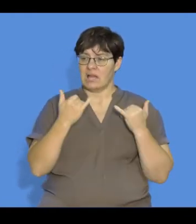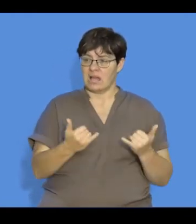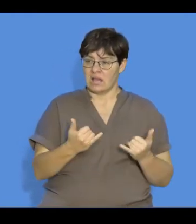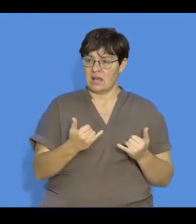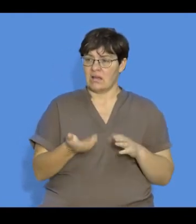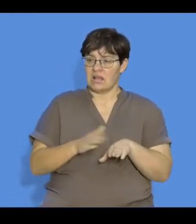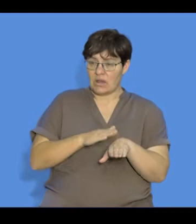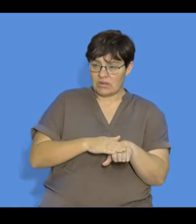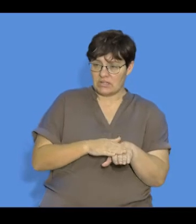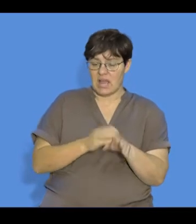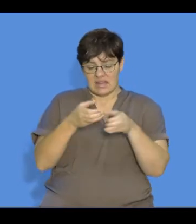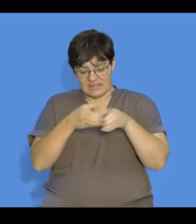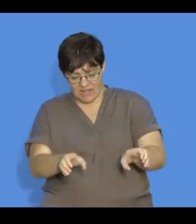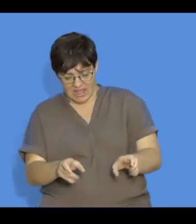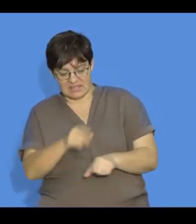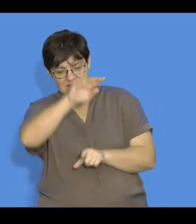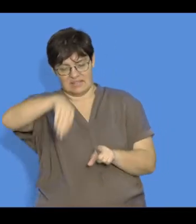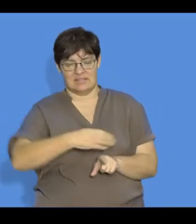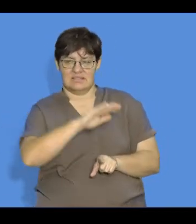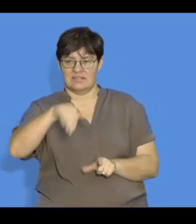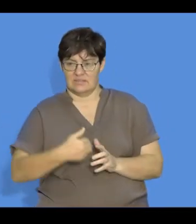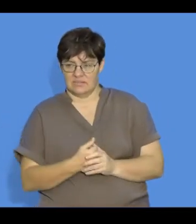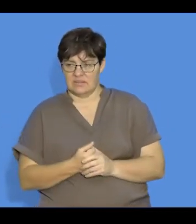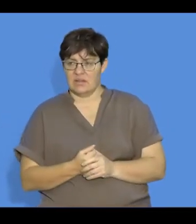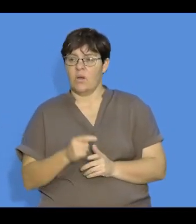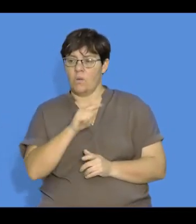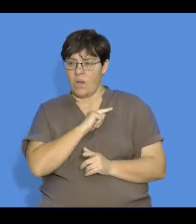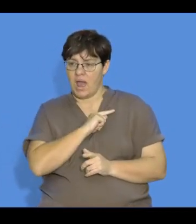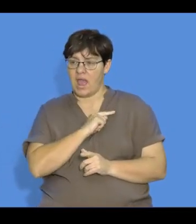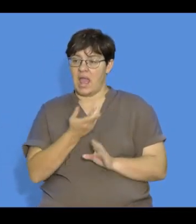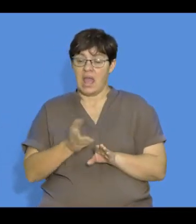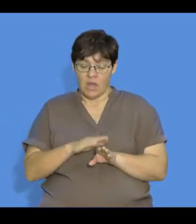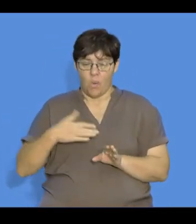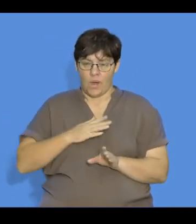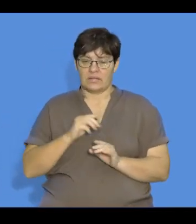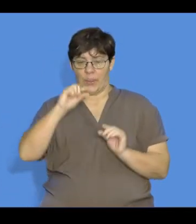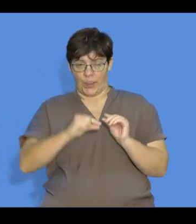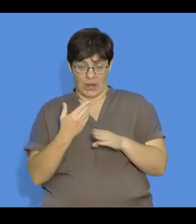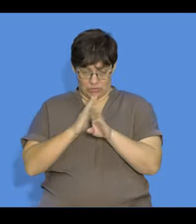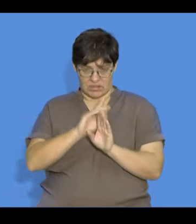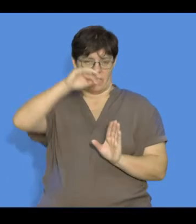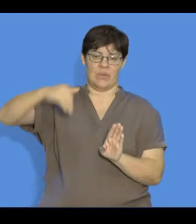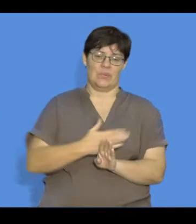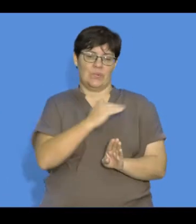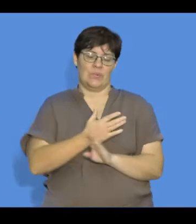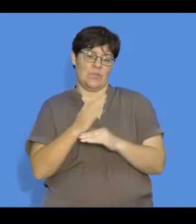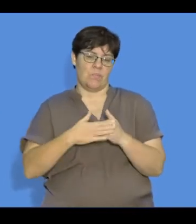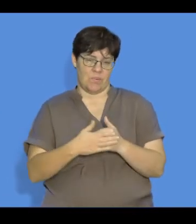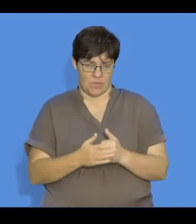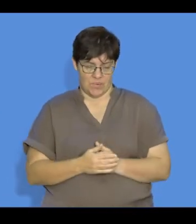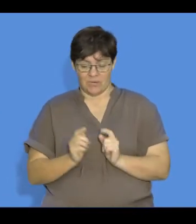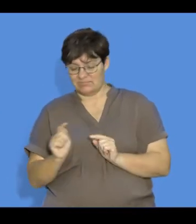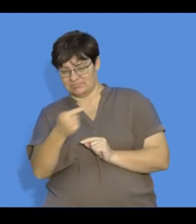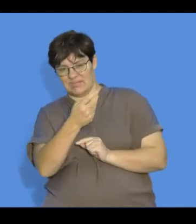in parallel. Also, what are we saying? The larger current passes through the smaller resistor. But also, what is